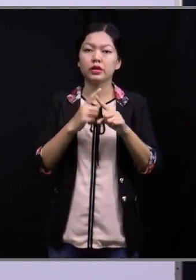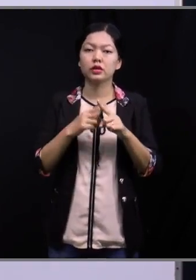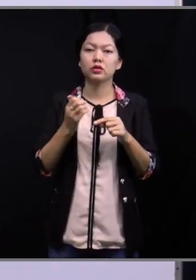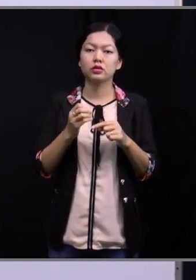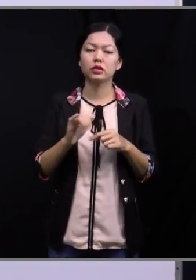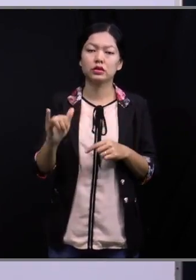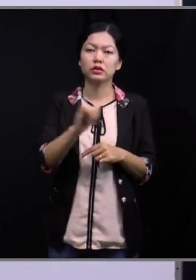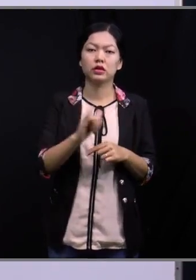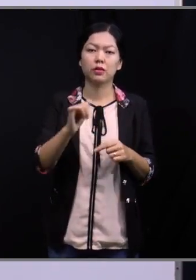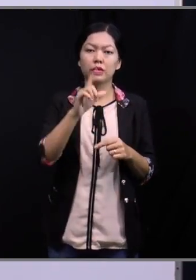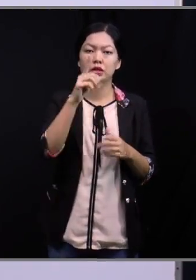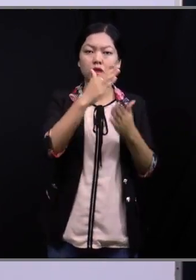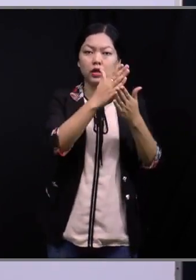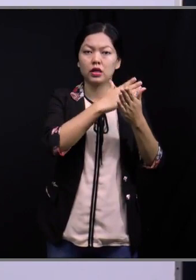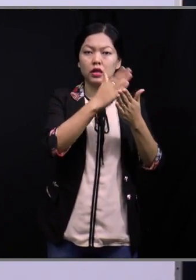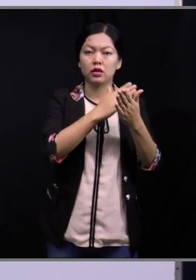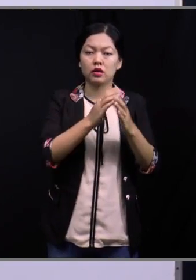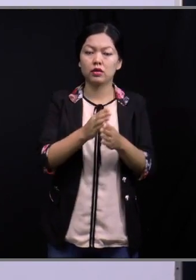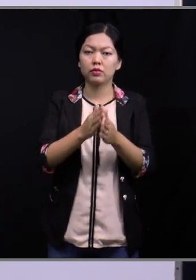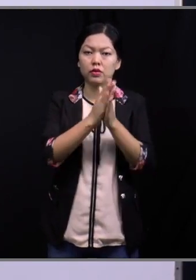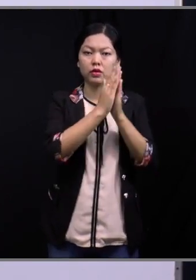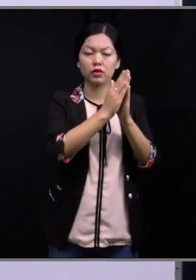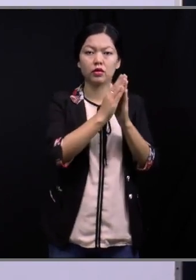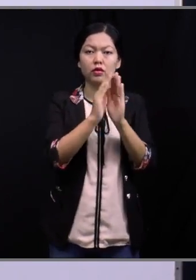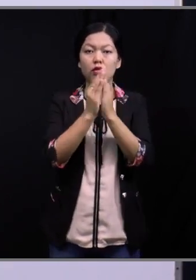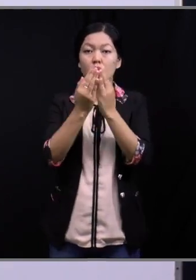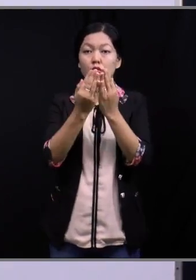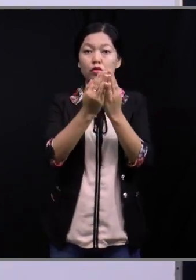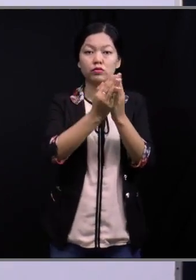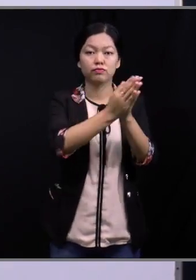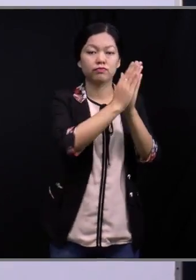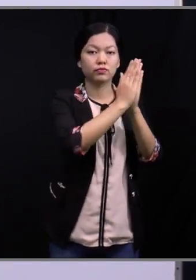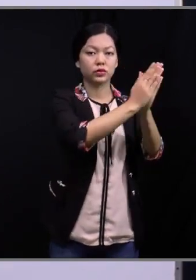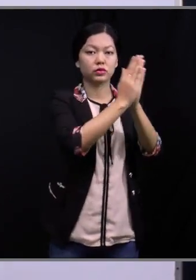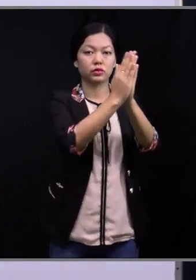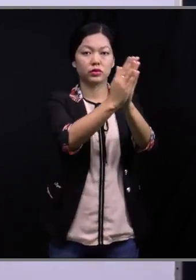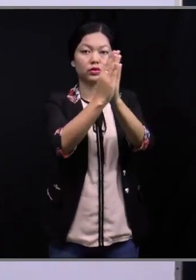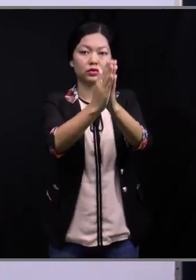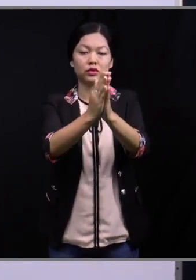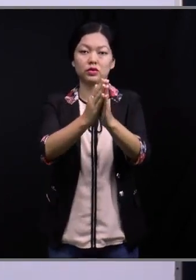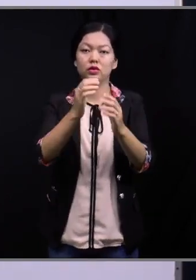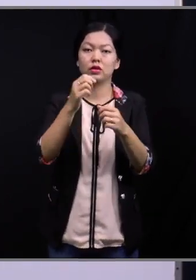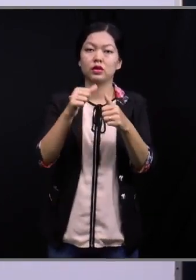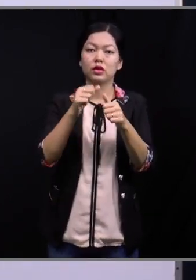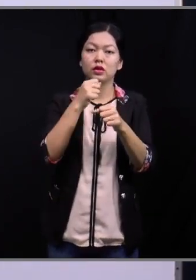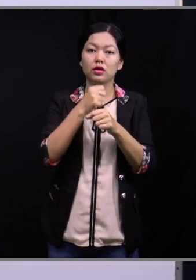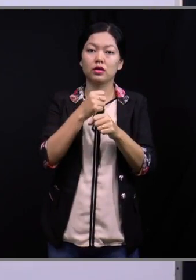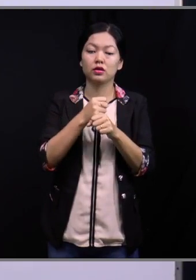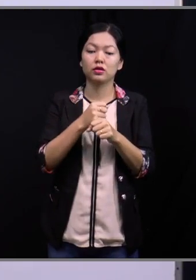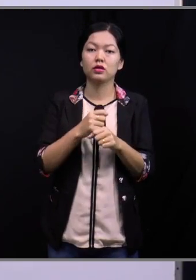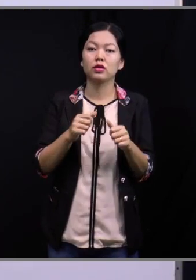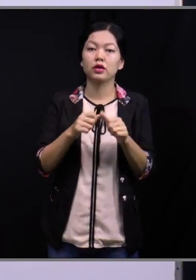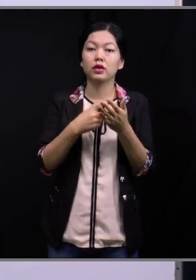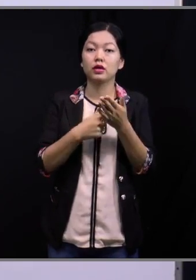the resemblances and similarities and differences, animals or plants which have similar characters, they are placed in one group,